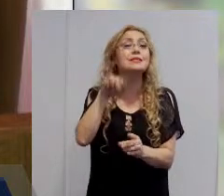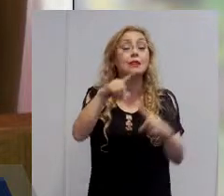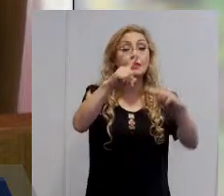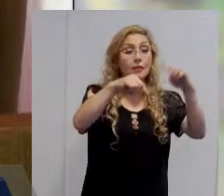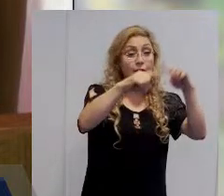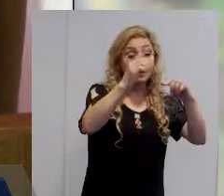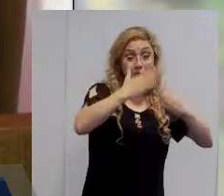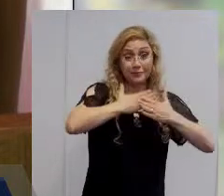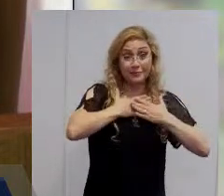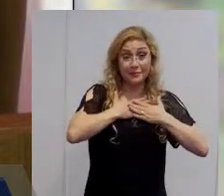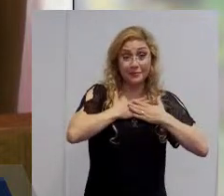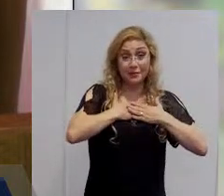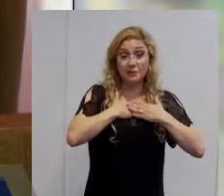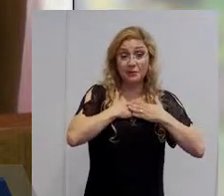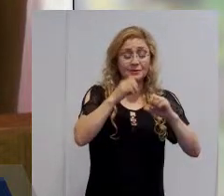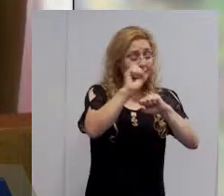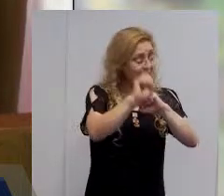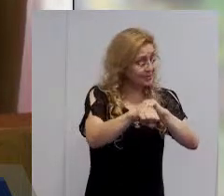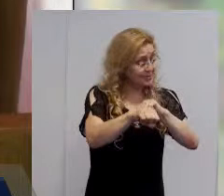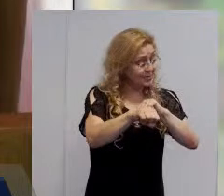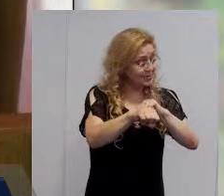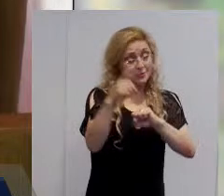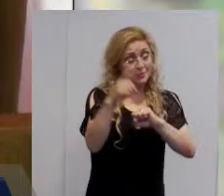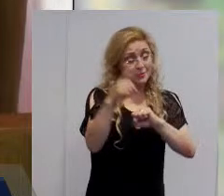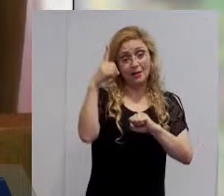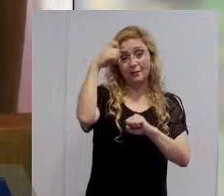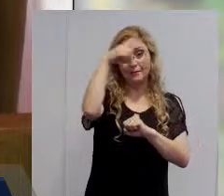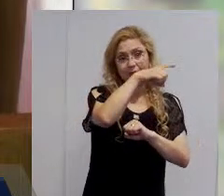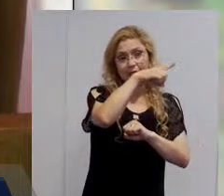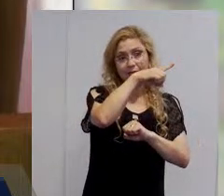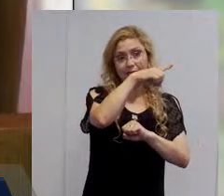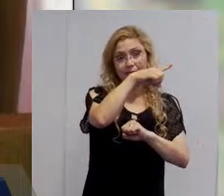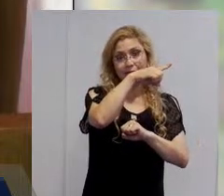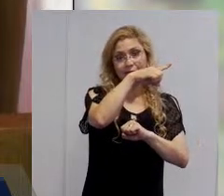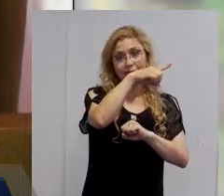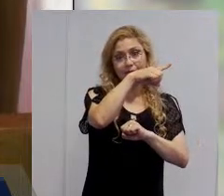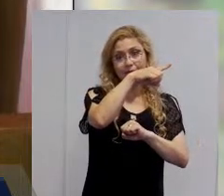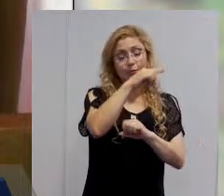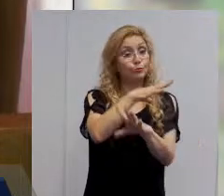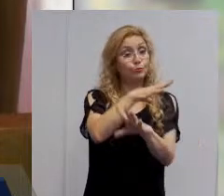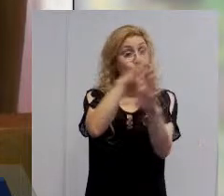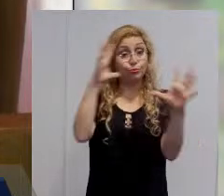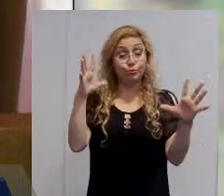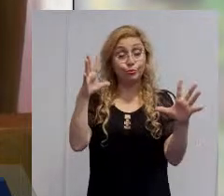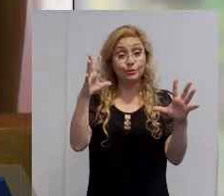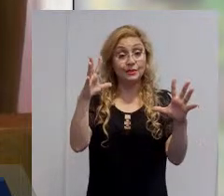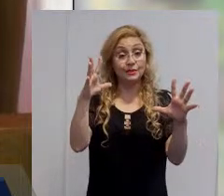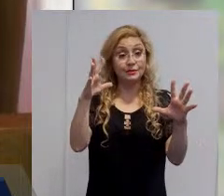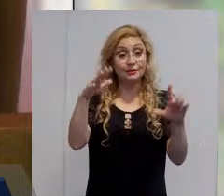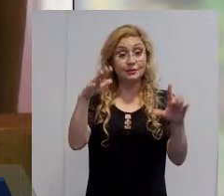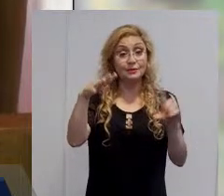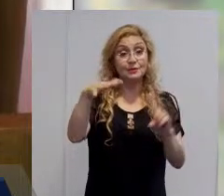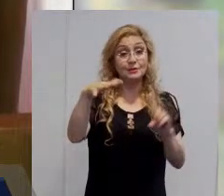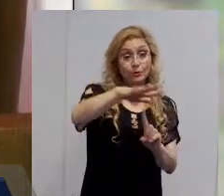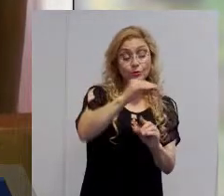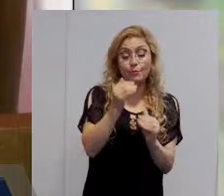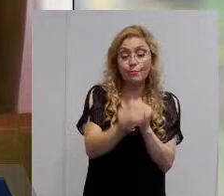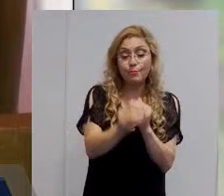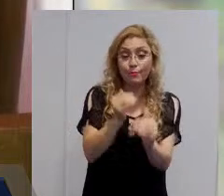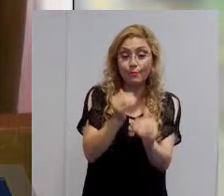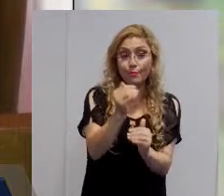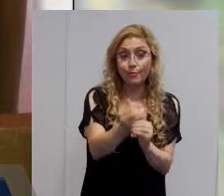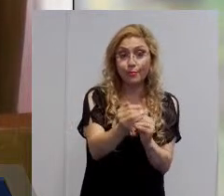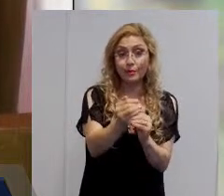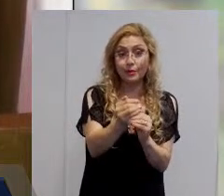facing violence, women who do not have land. So for me, it's very difficult to accept a lot of the